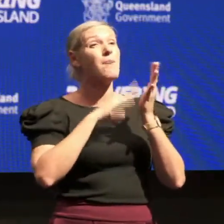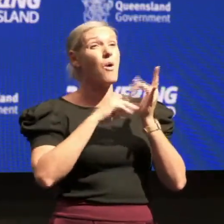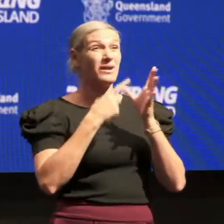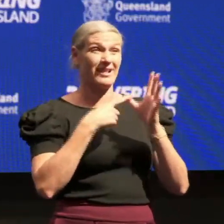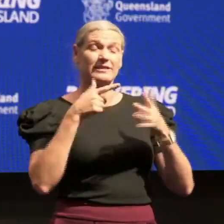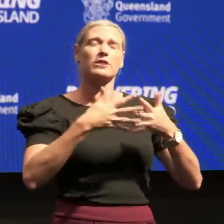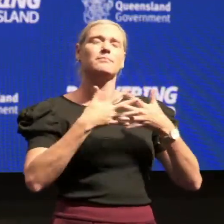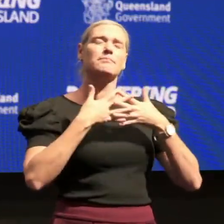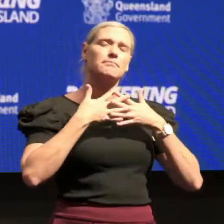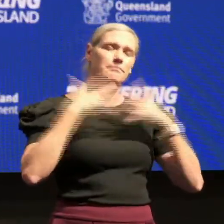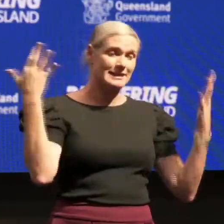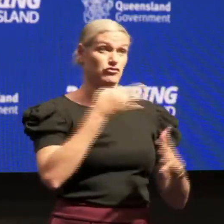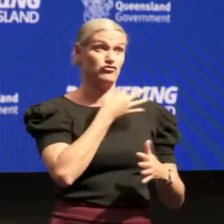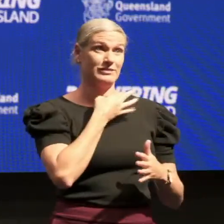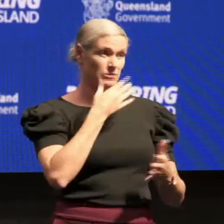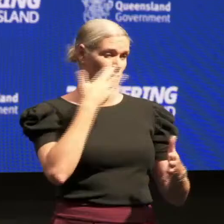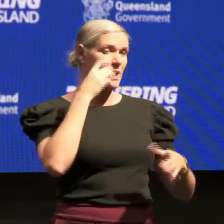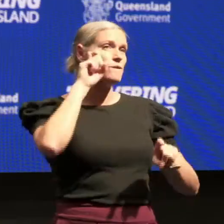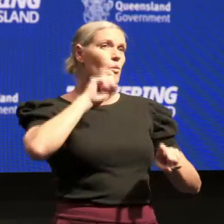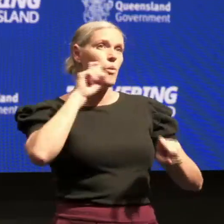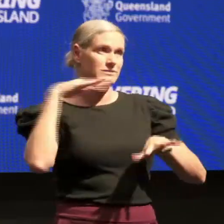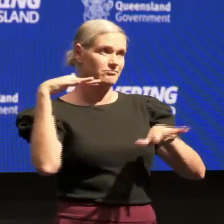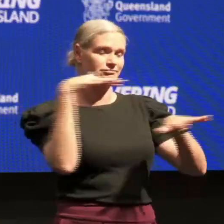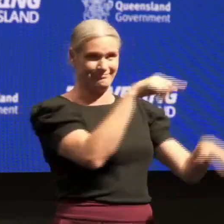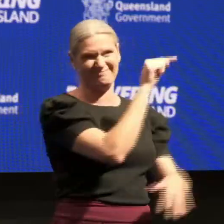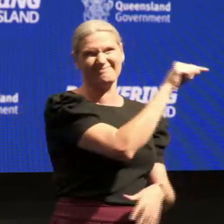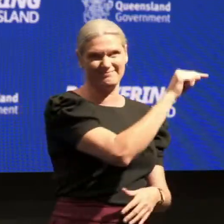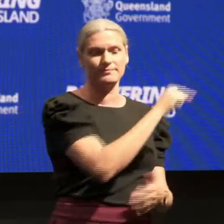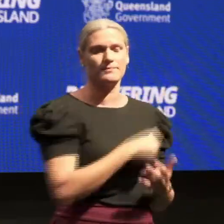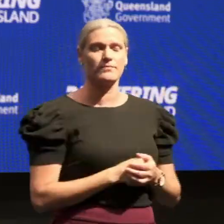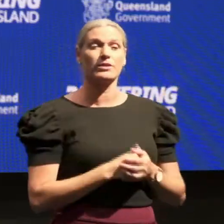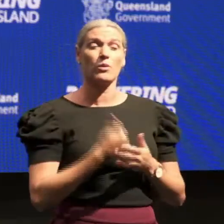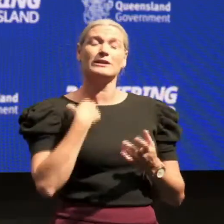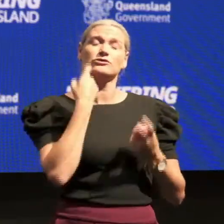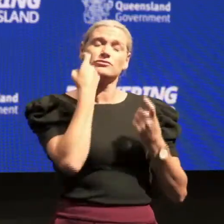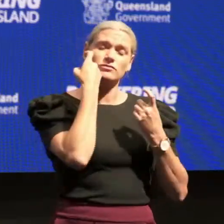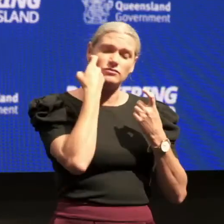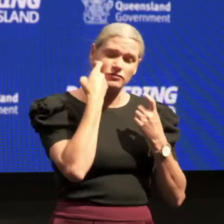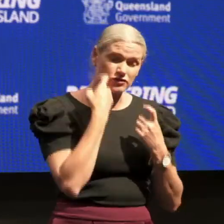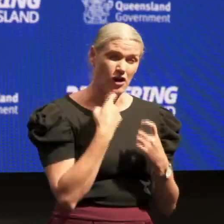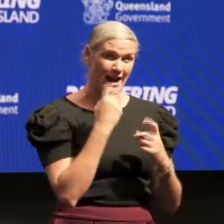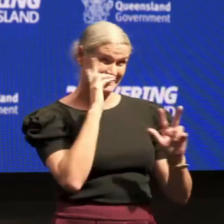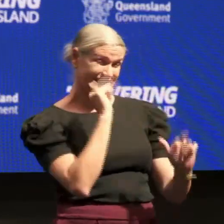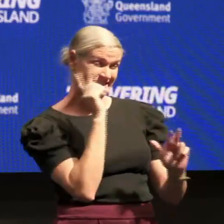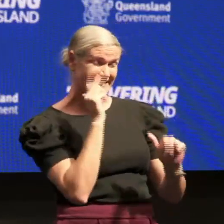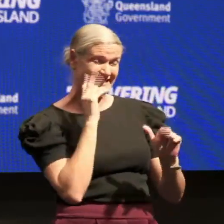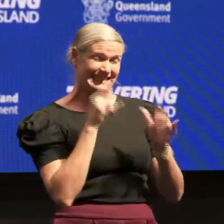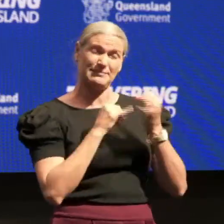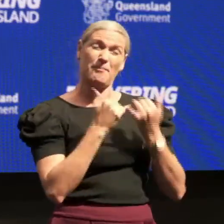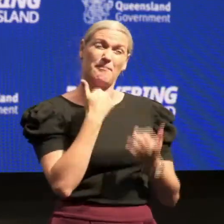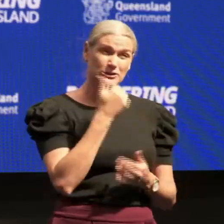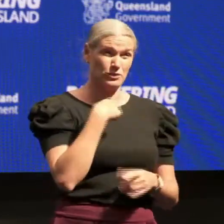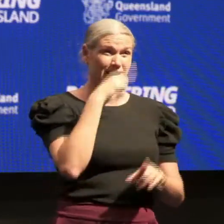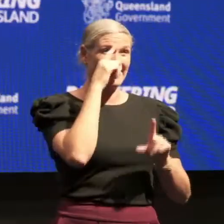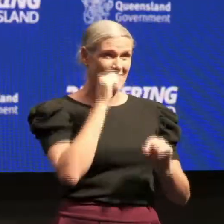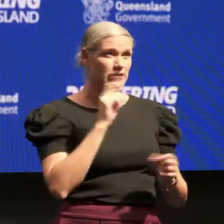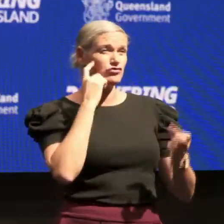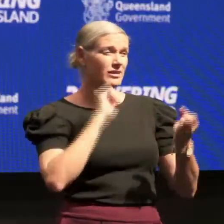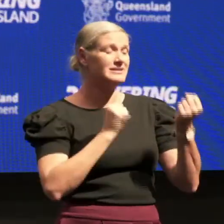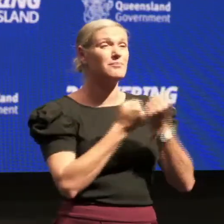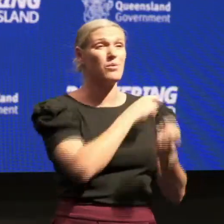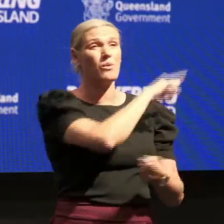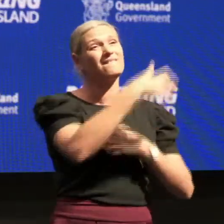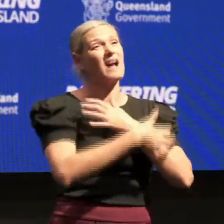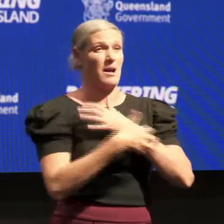real risk for beasts when they're standing in the water. We're doing everything we can to try to spare as many of those as possible and help those primary